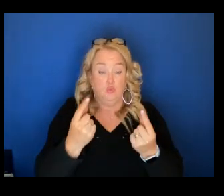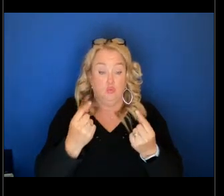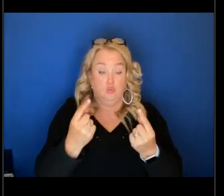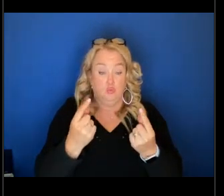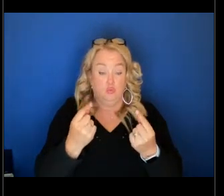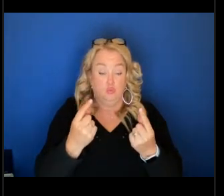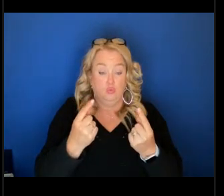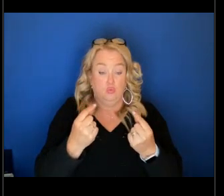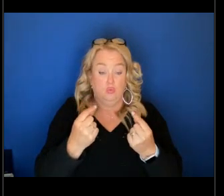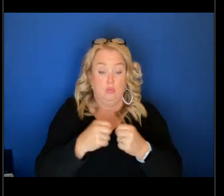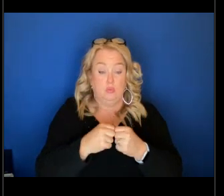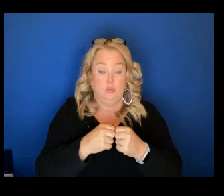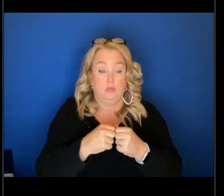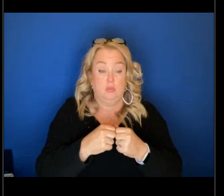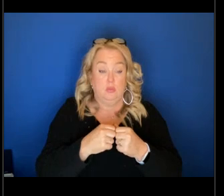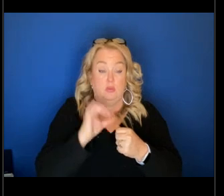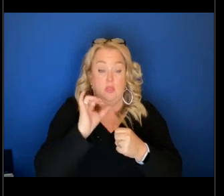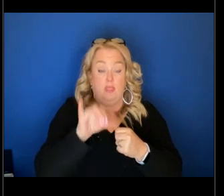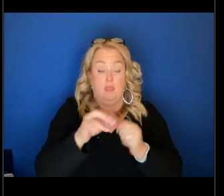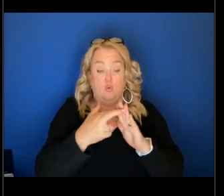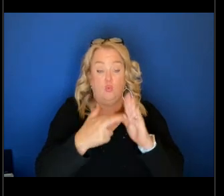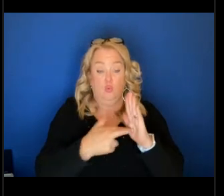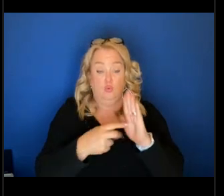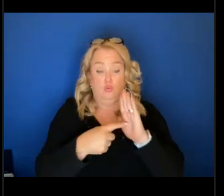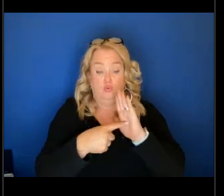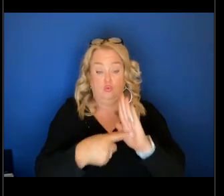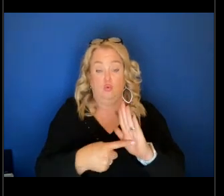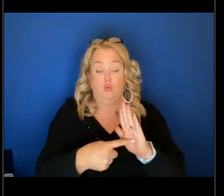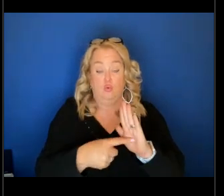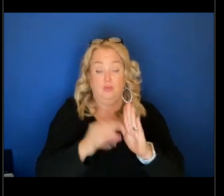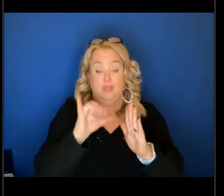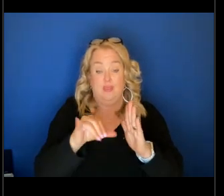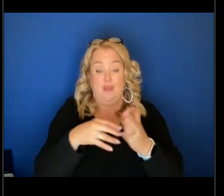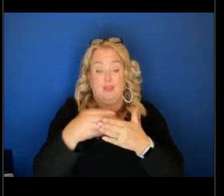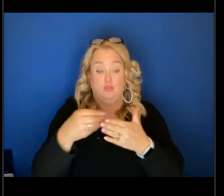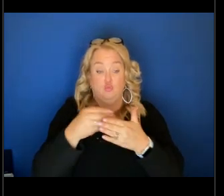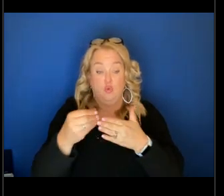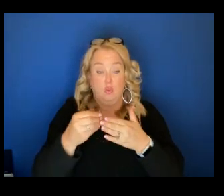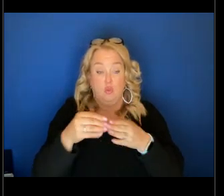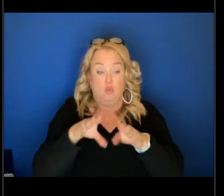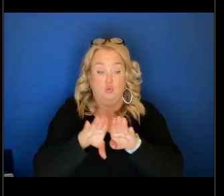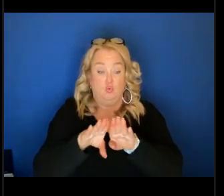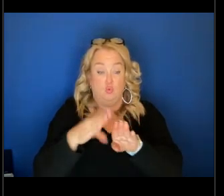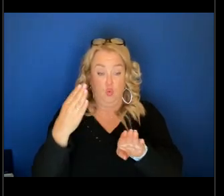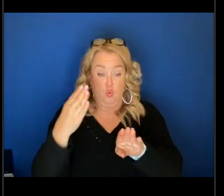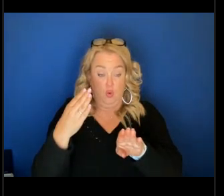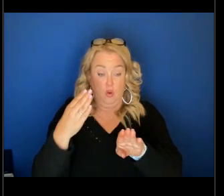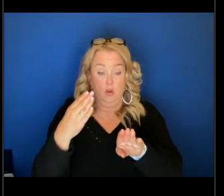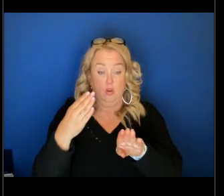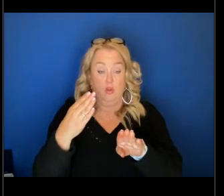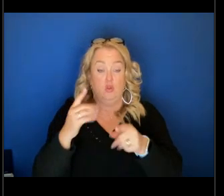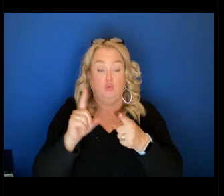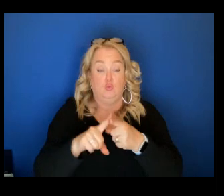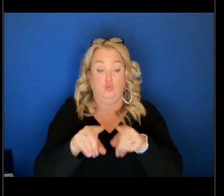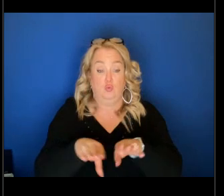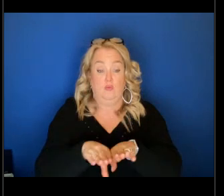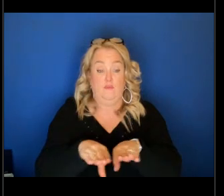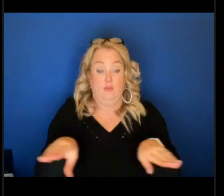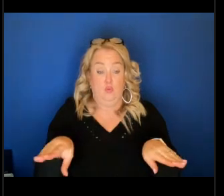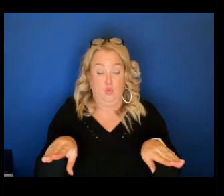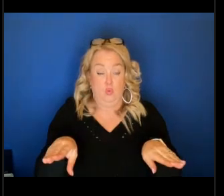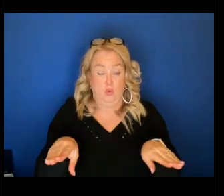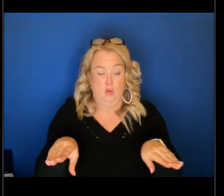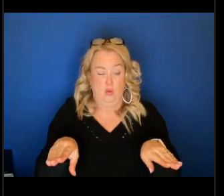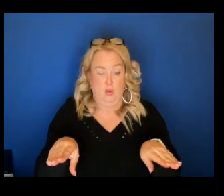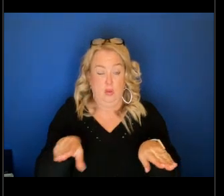The guidelines specify that the primary exterior entrance landing to a ground floor